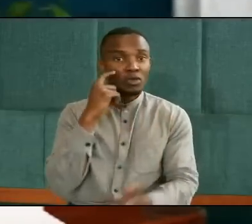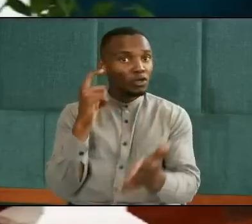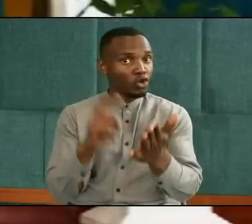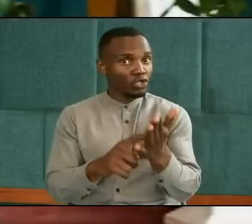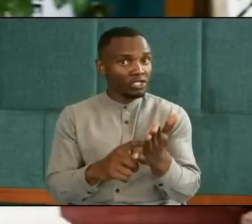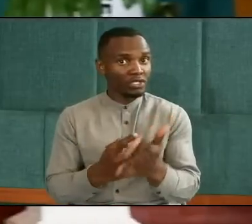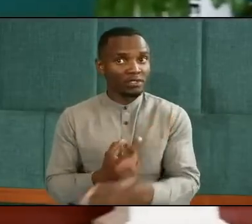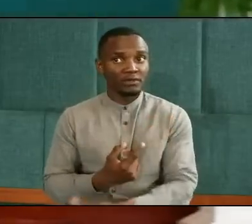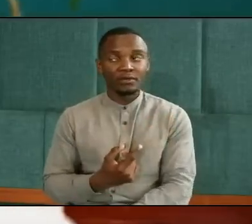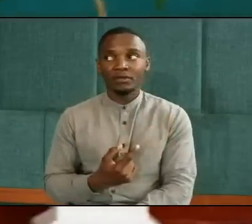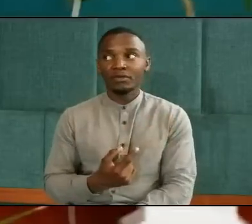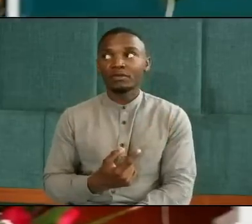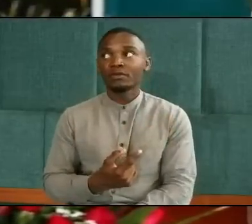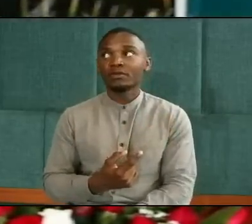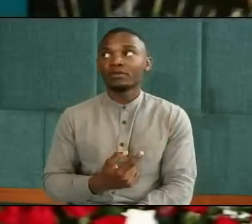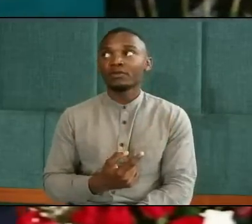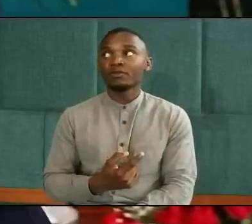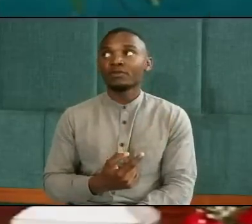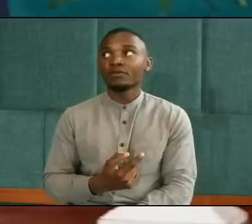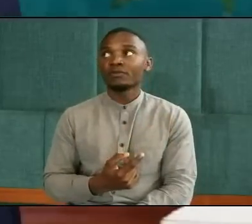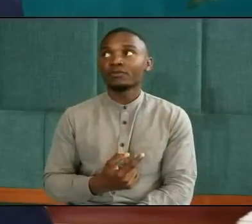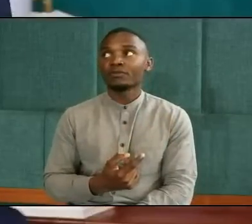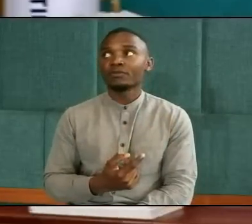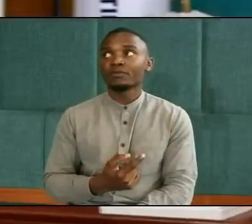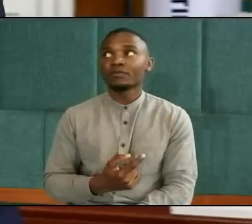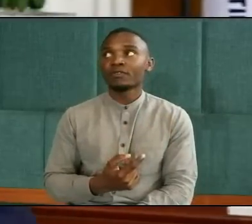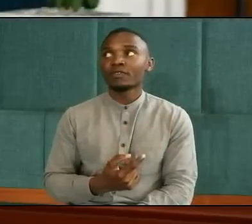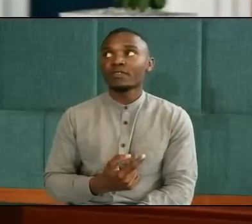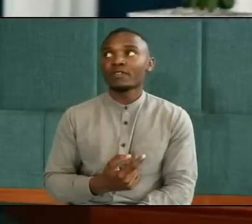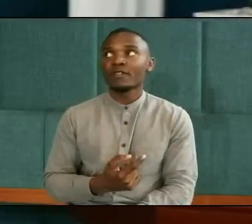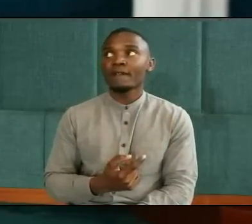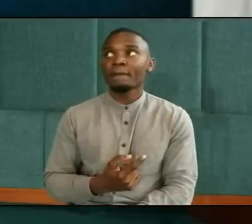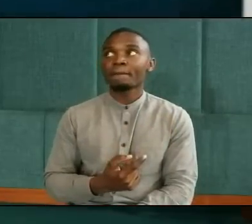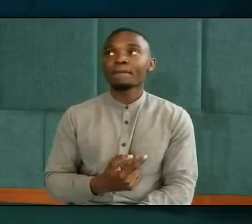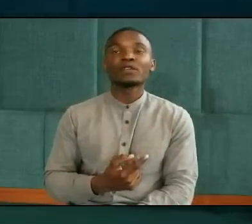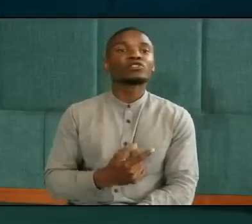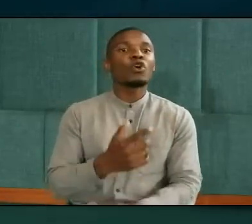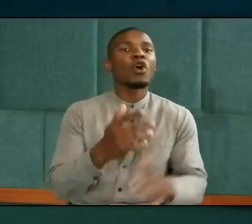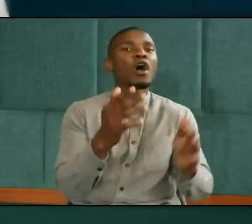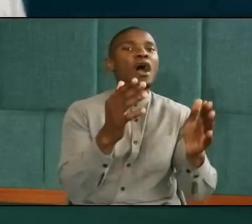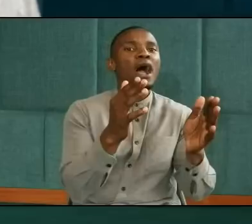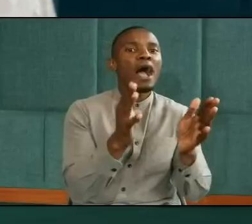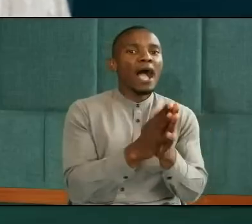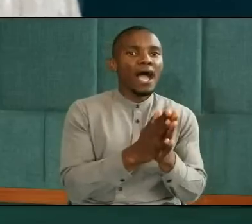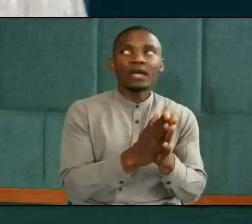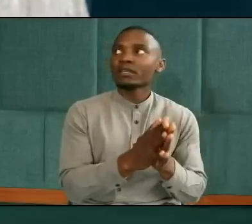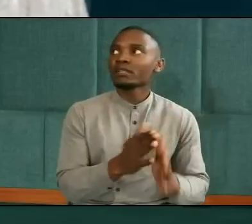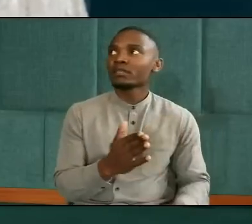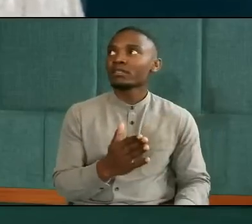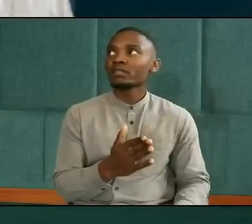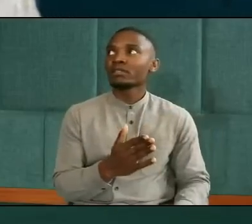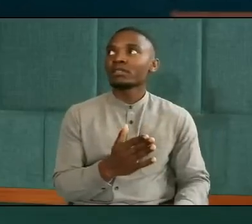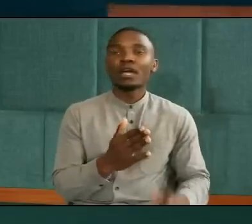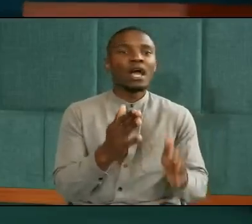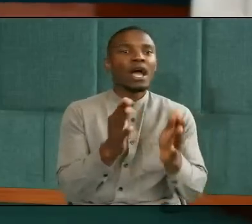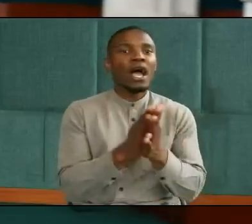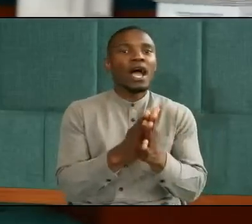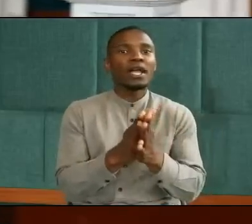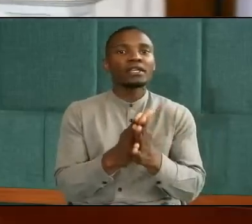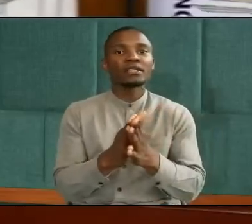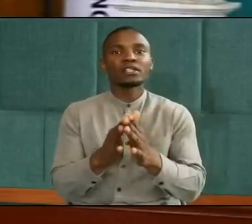Notice that 4 of them is joined by the word and then the last